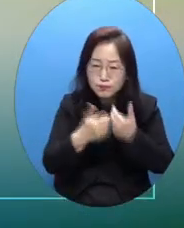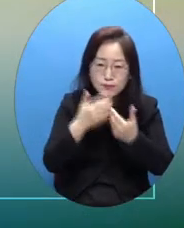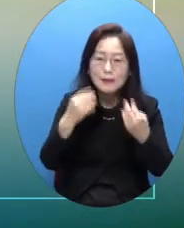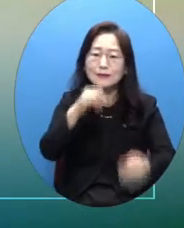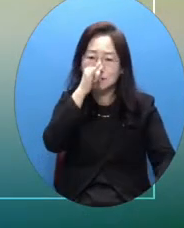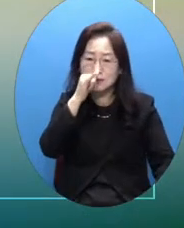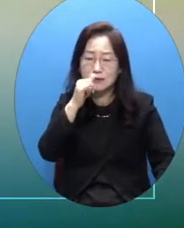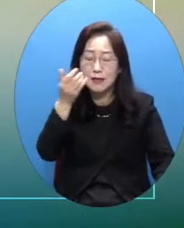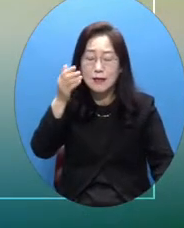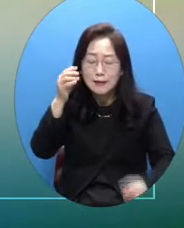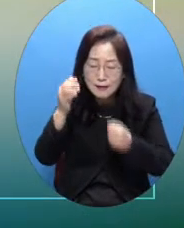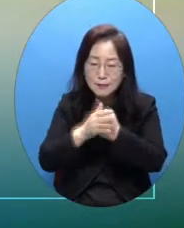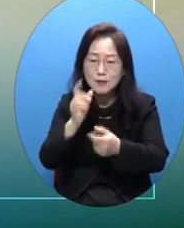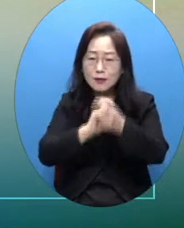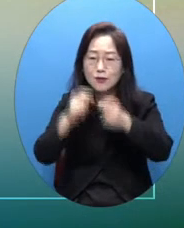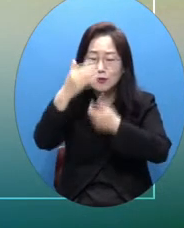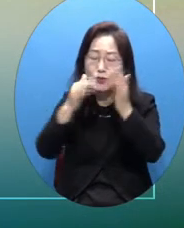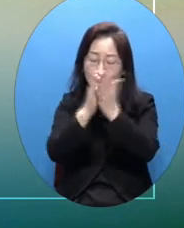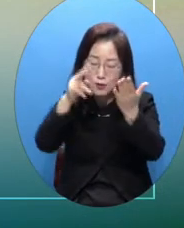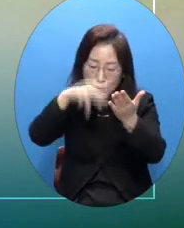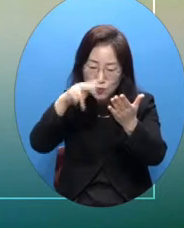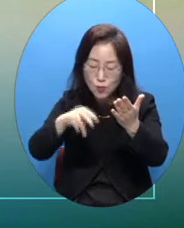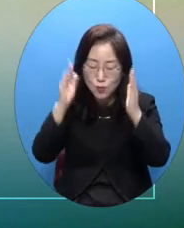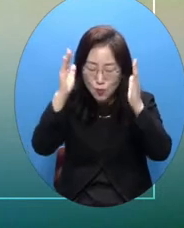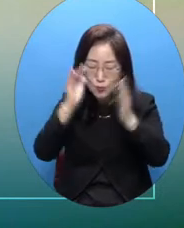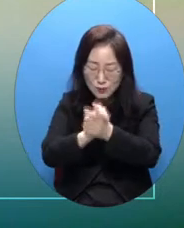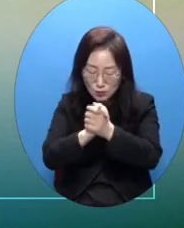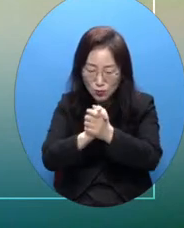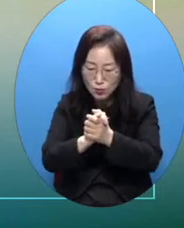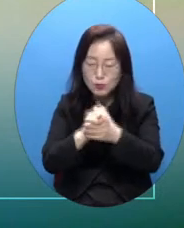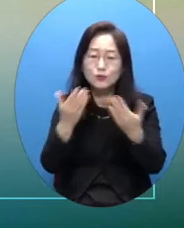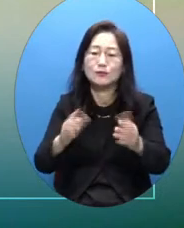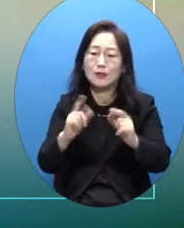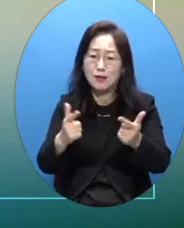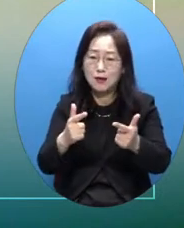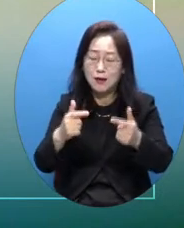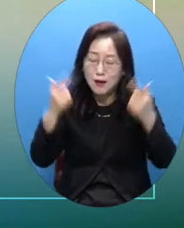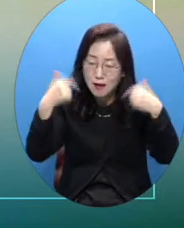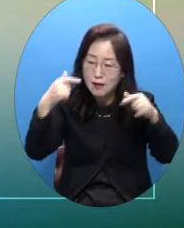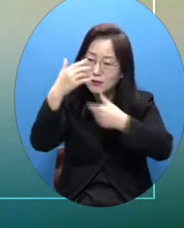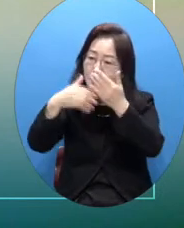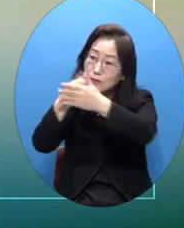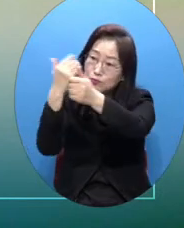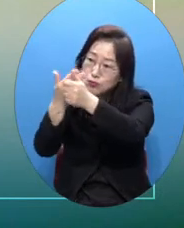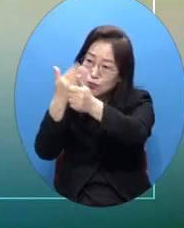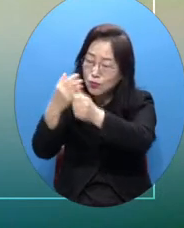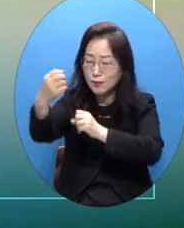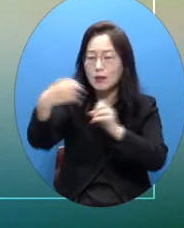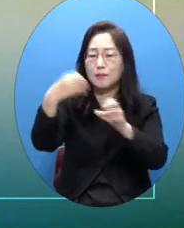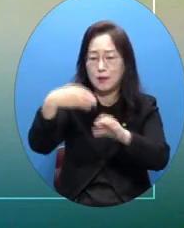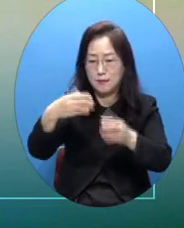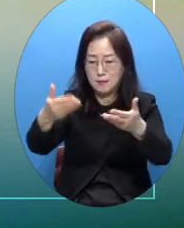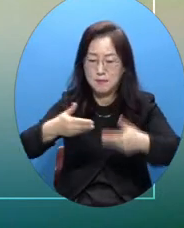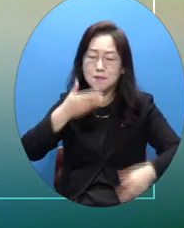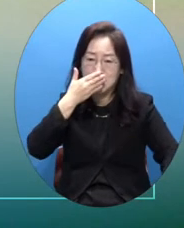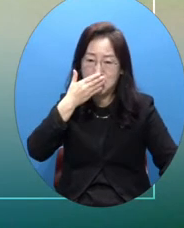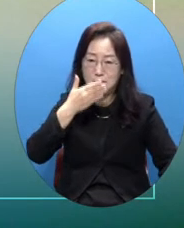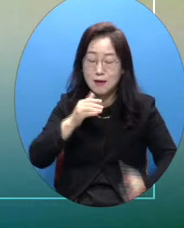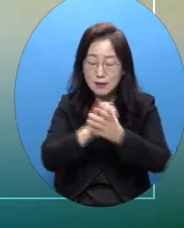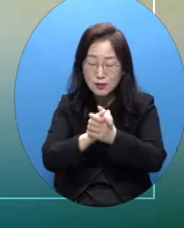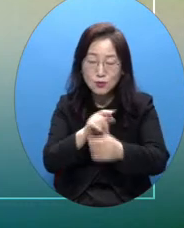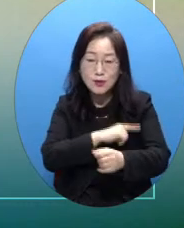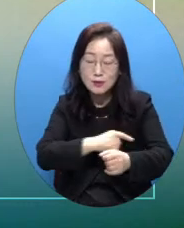said the following I was so dulled that I couldn't find out what the will of God is that I